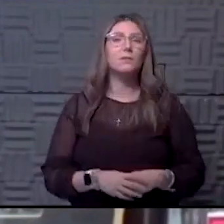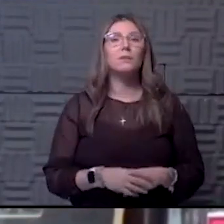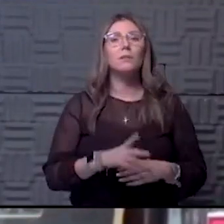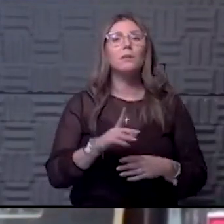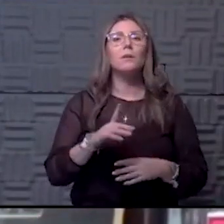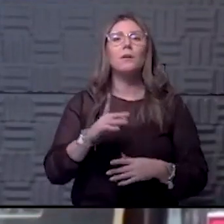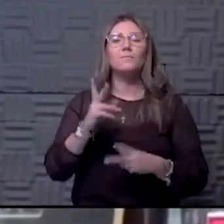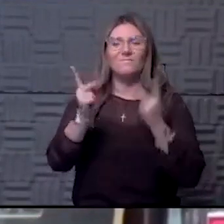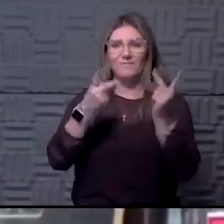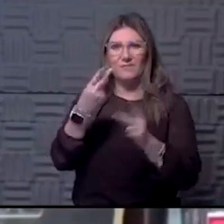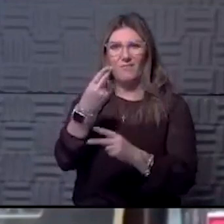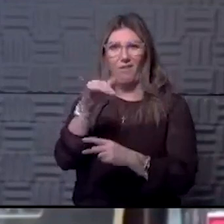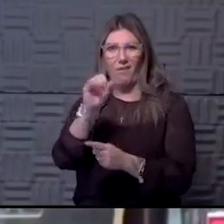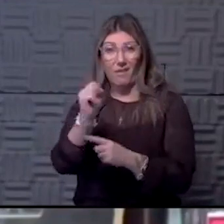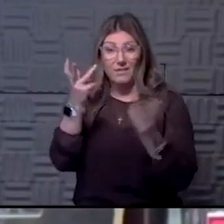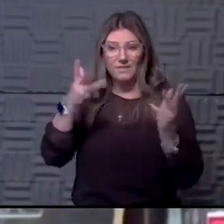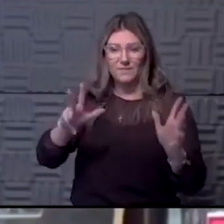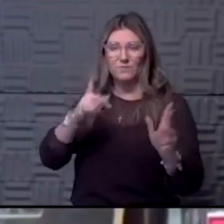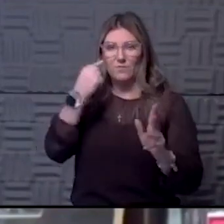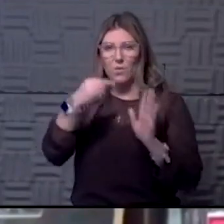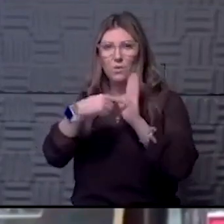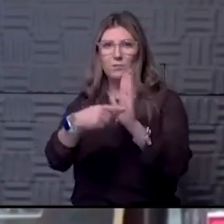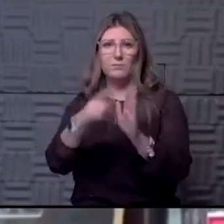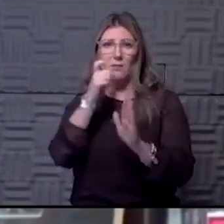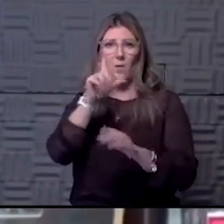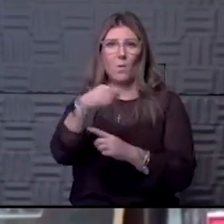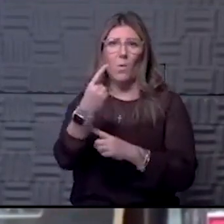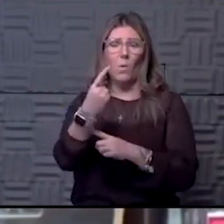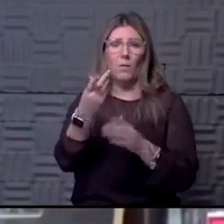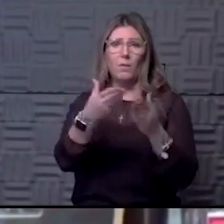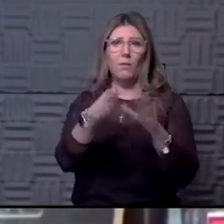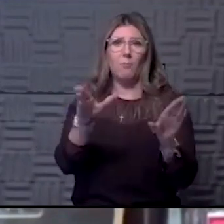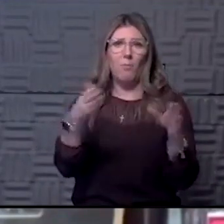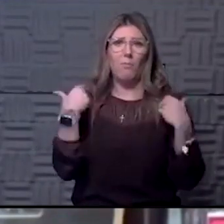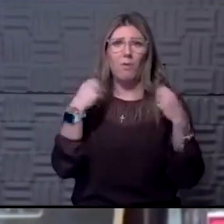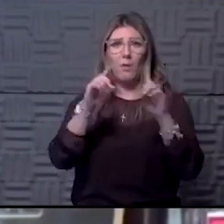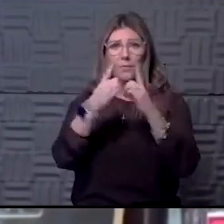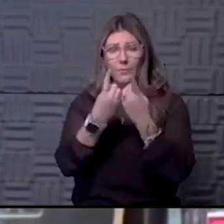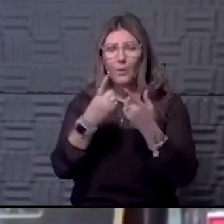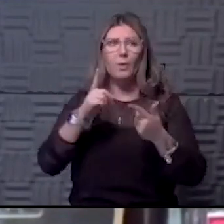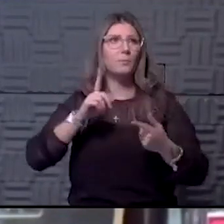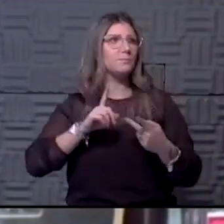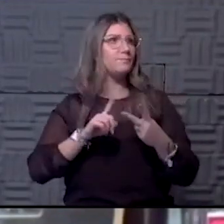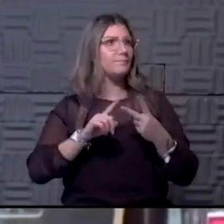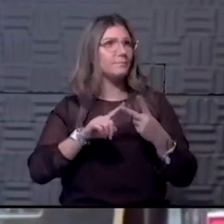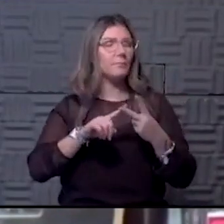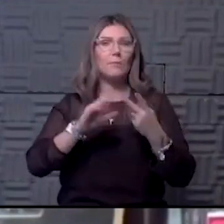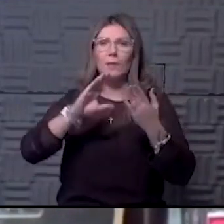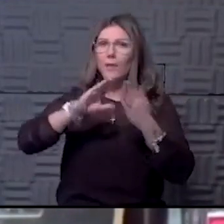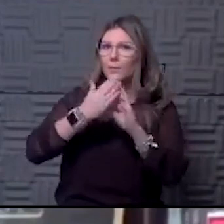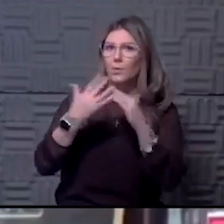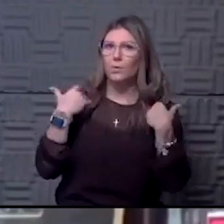Hays, for example, it wasn't just the public health department. It was the public health department, the community health center,